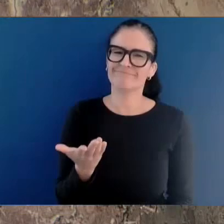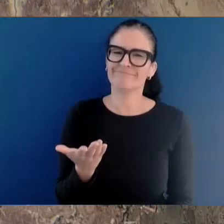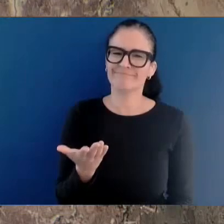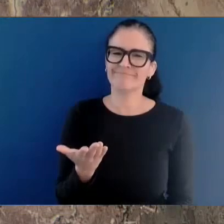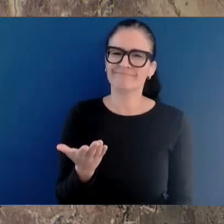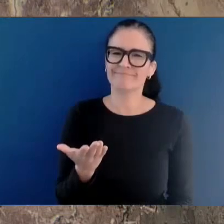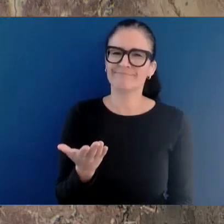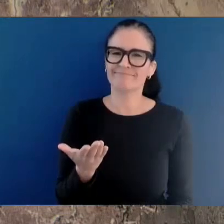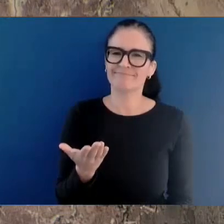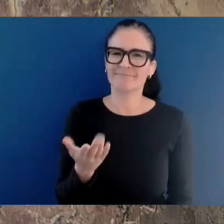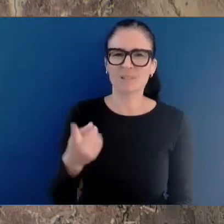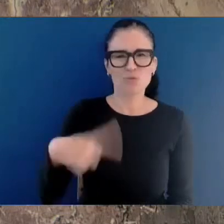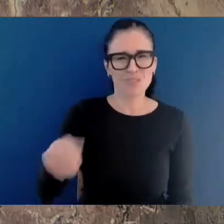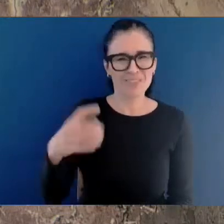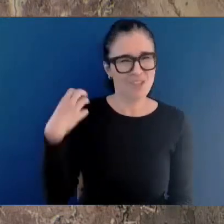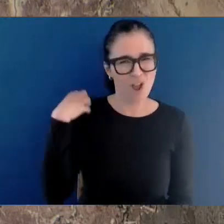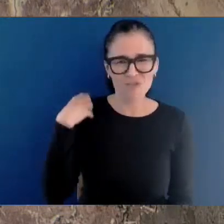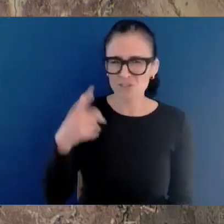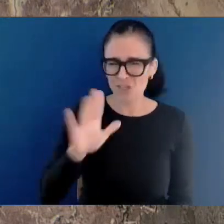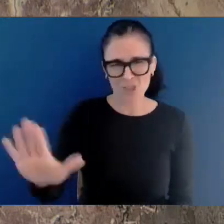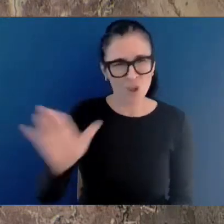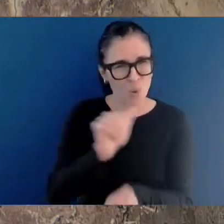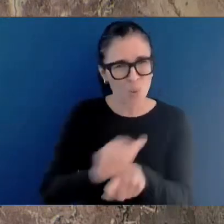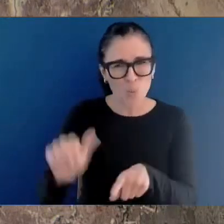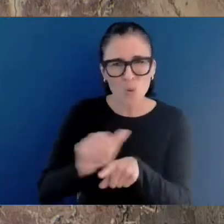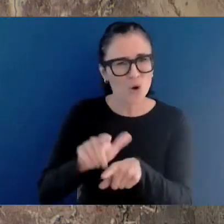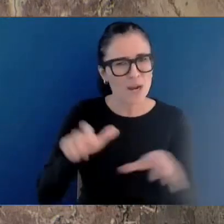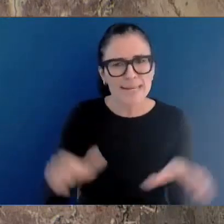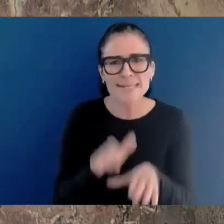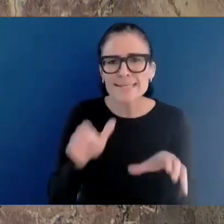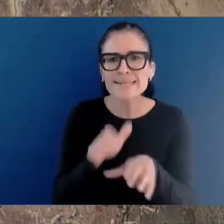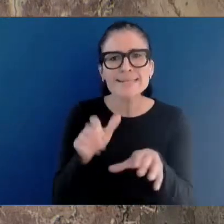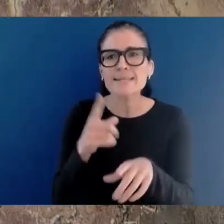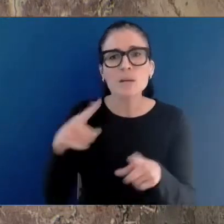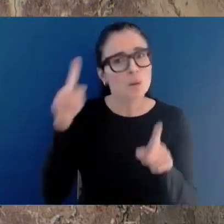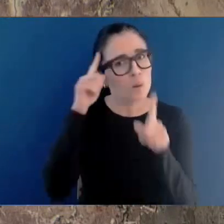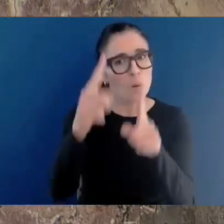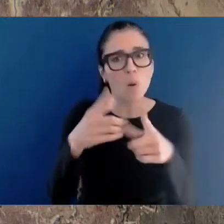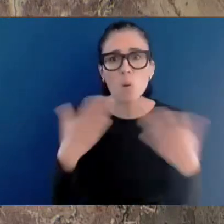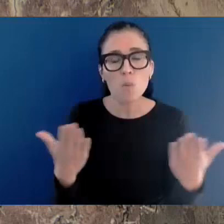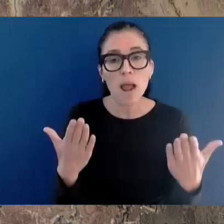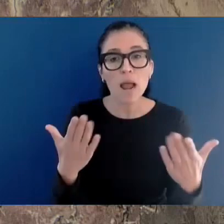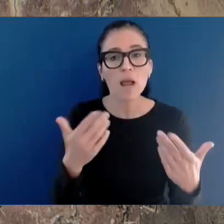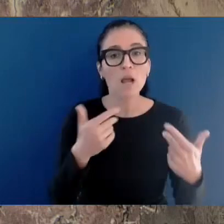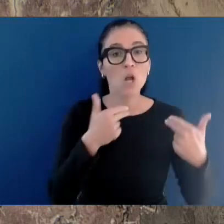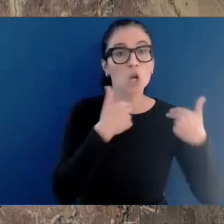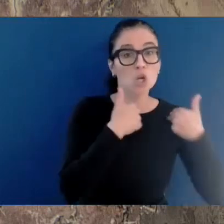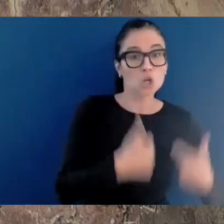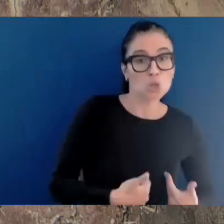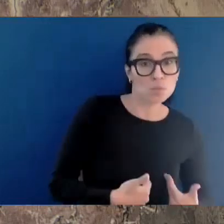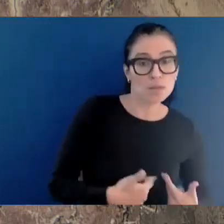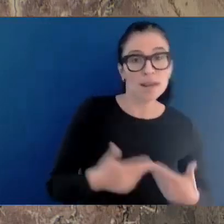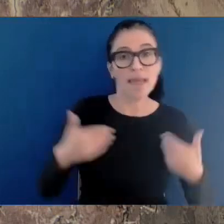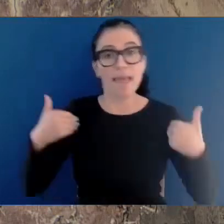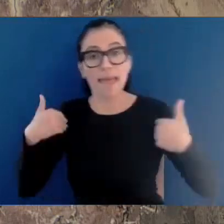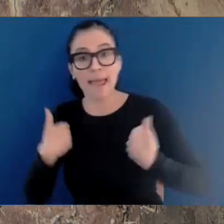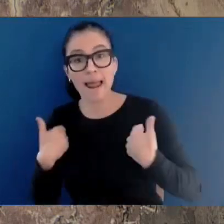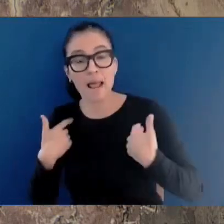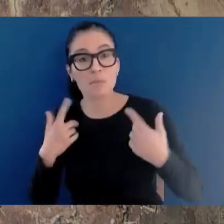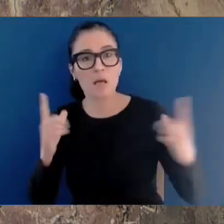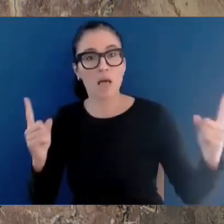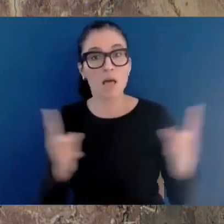activities around the interface between humans and animals and the safety of animals and